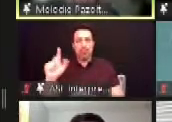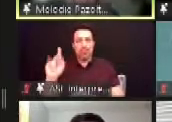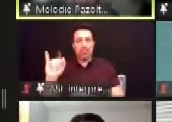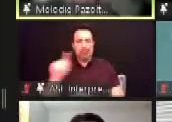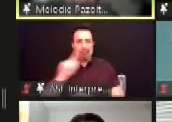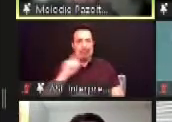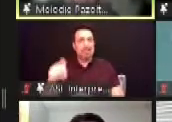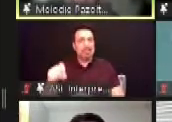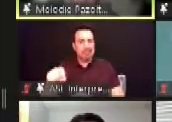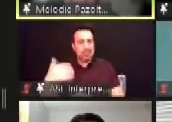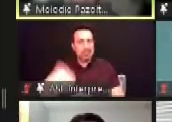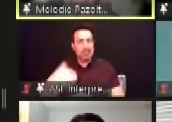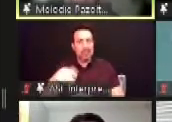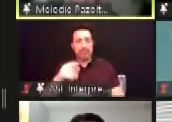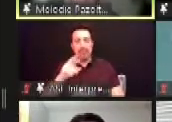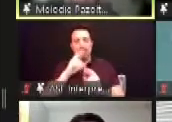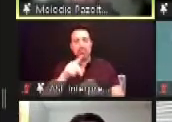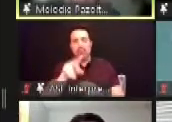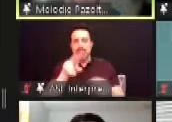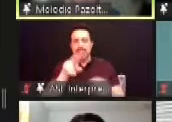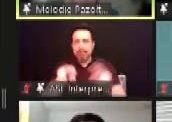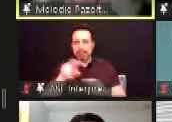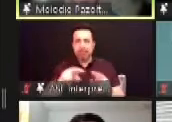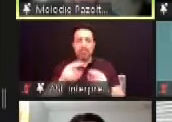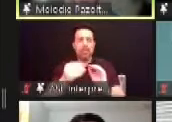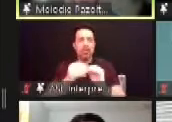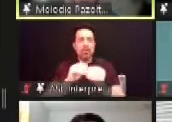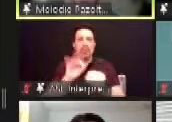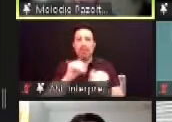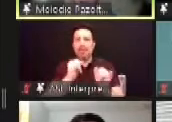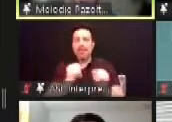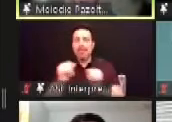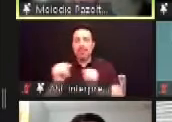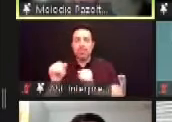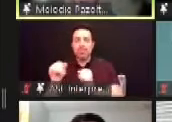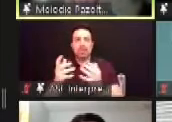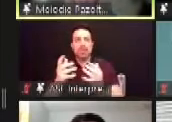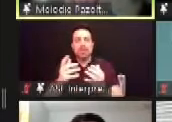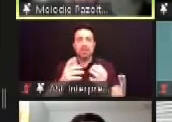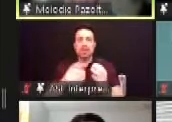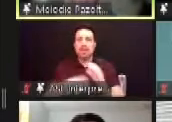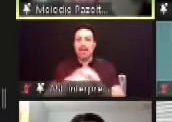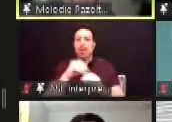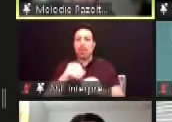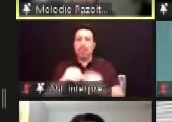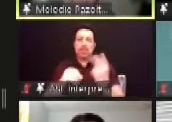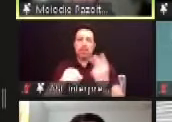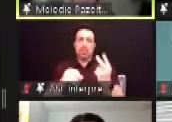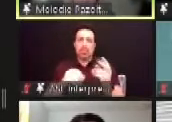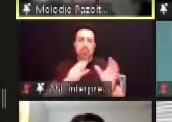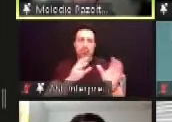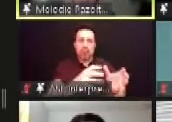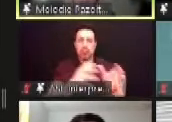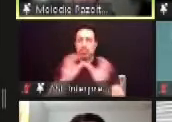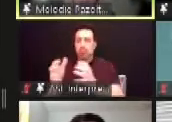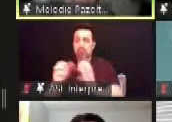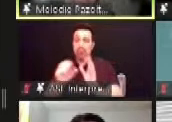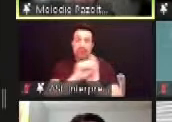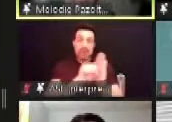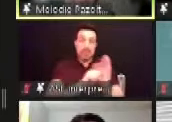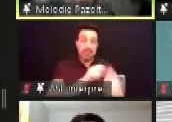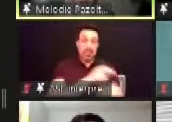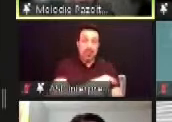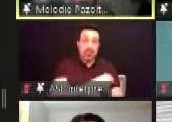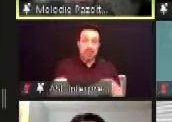report looked at is the number of individuals coming out of two settings, out of the state hospitals and out of substance